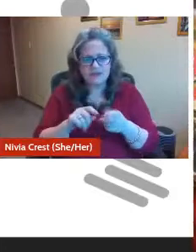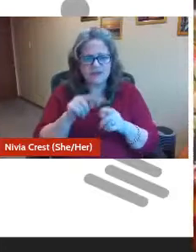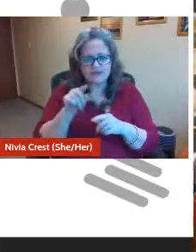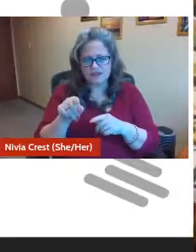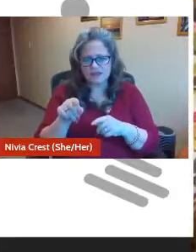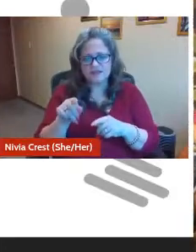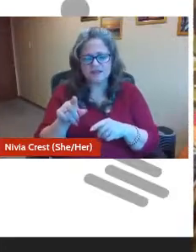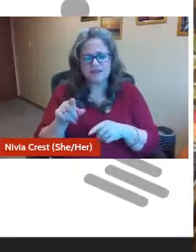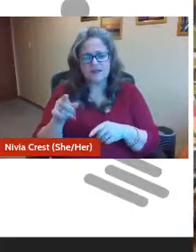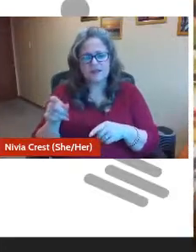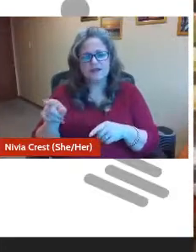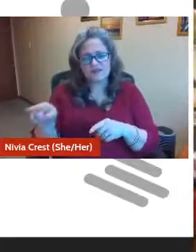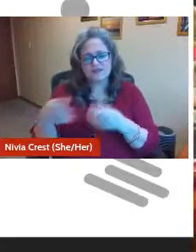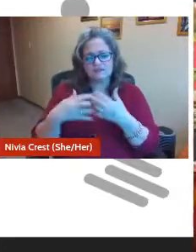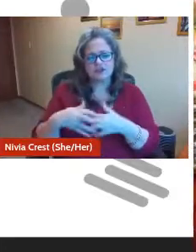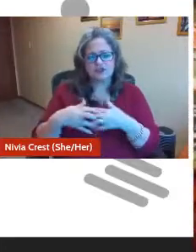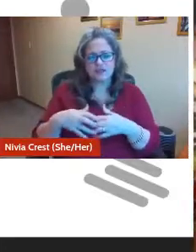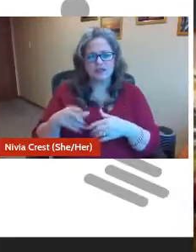time.